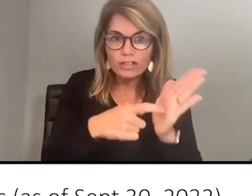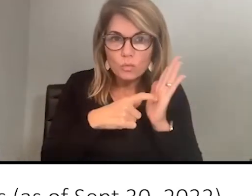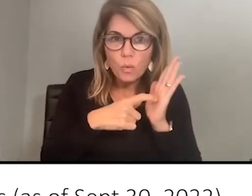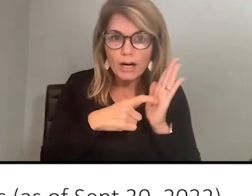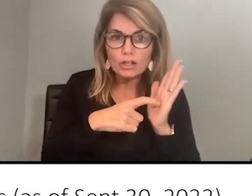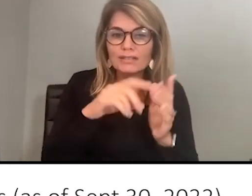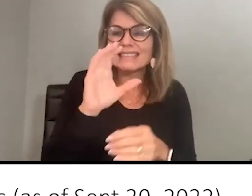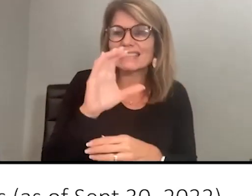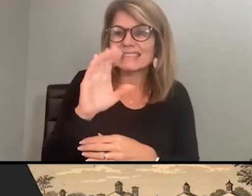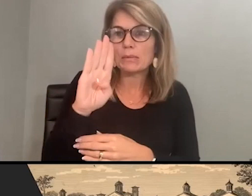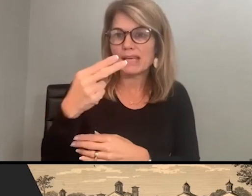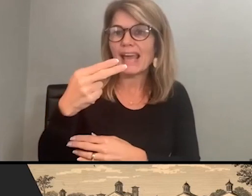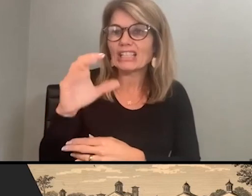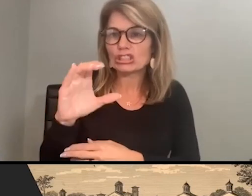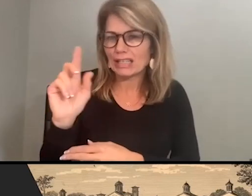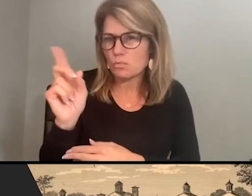Next slide.